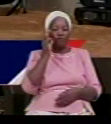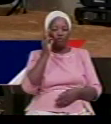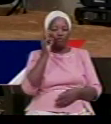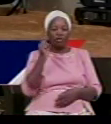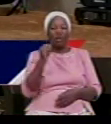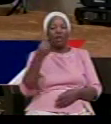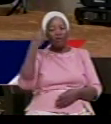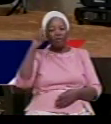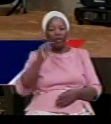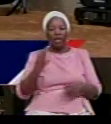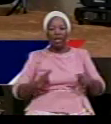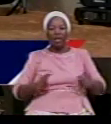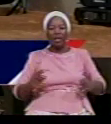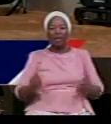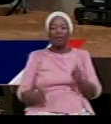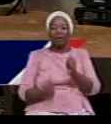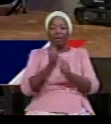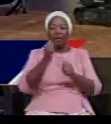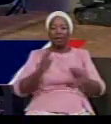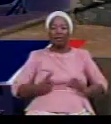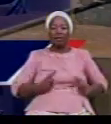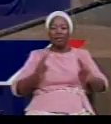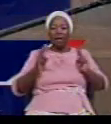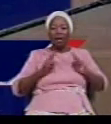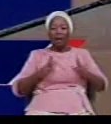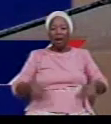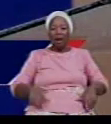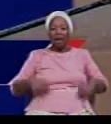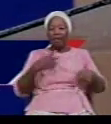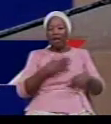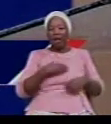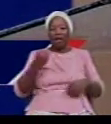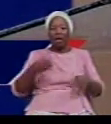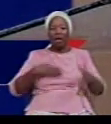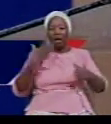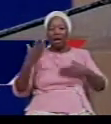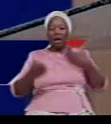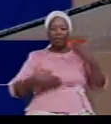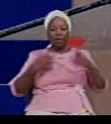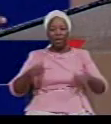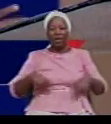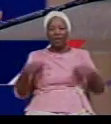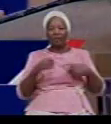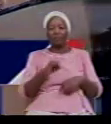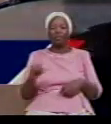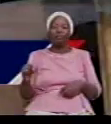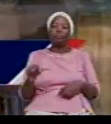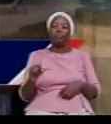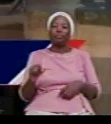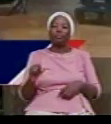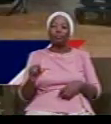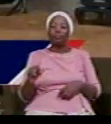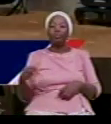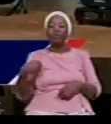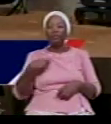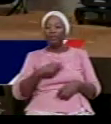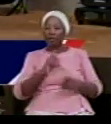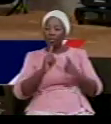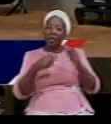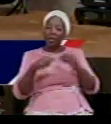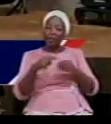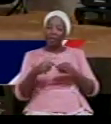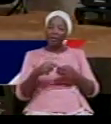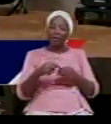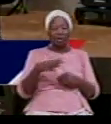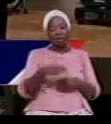healthier life and happy existence. We're talking about the other side of what we